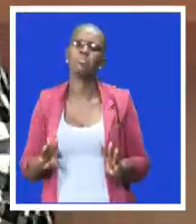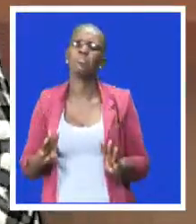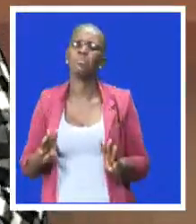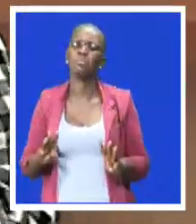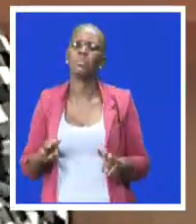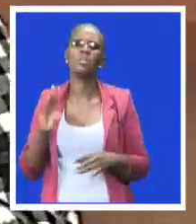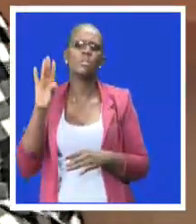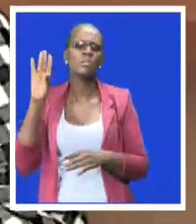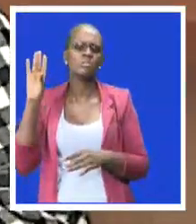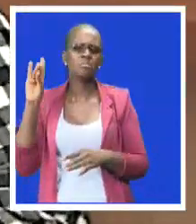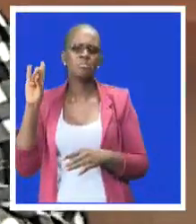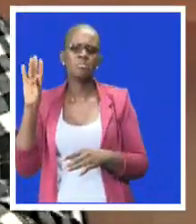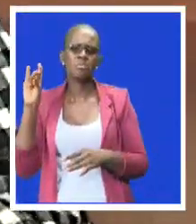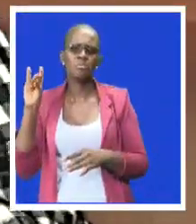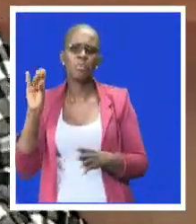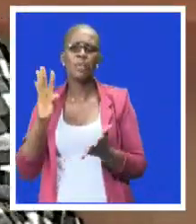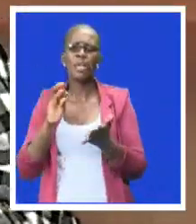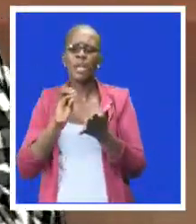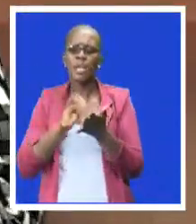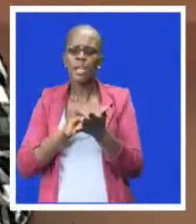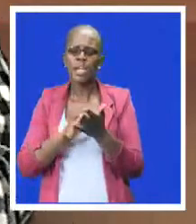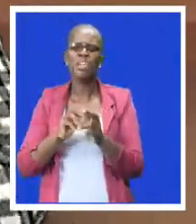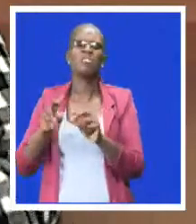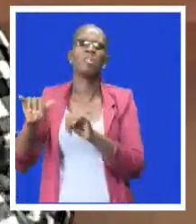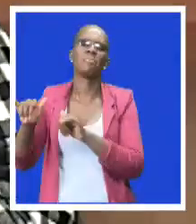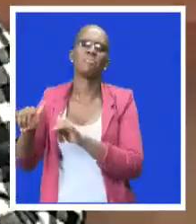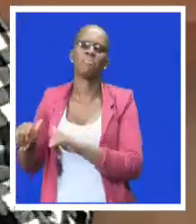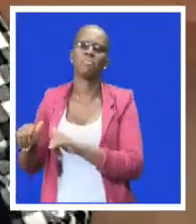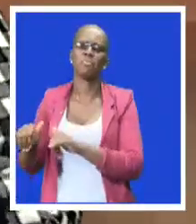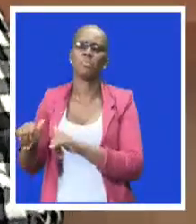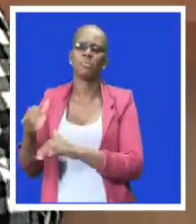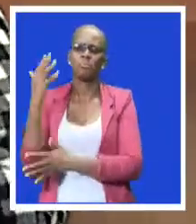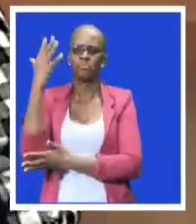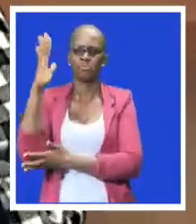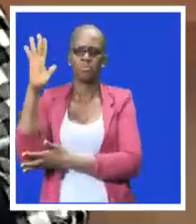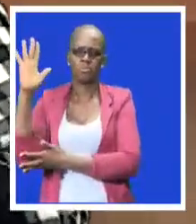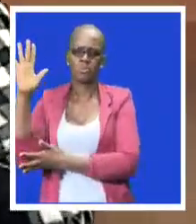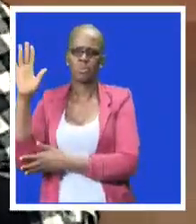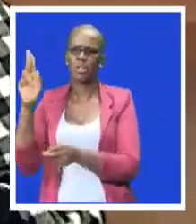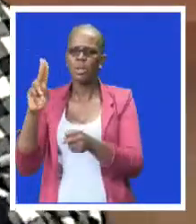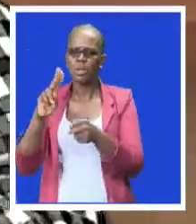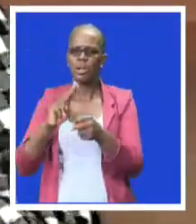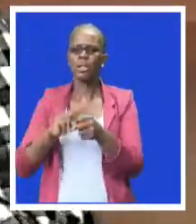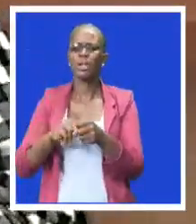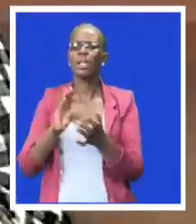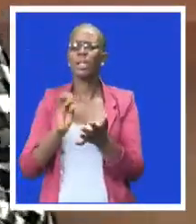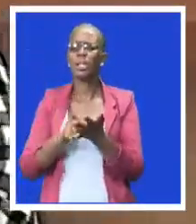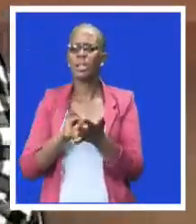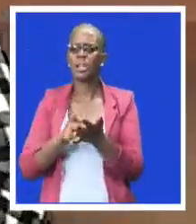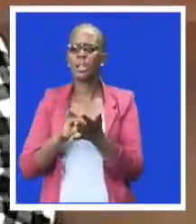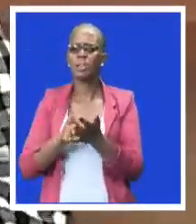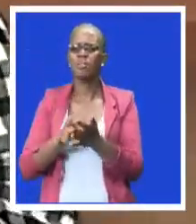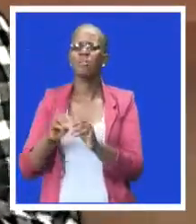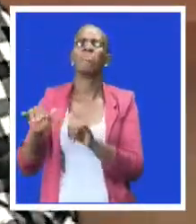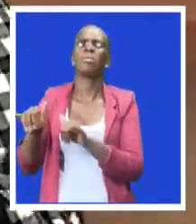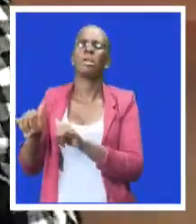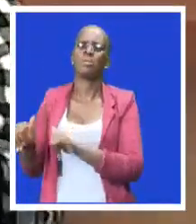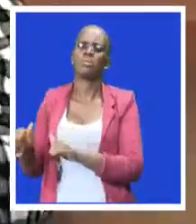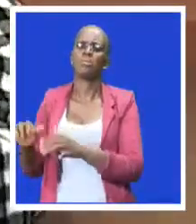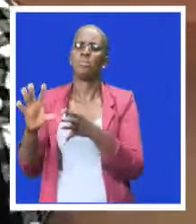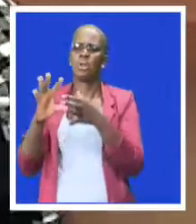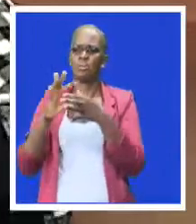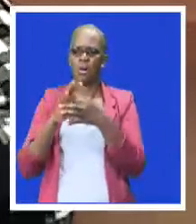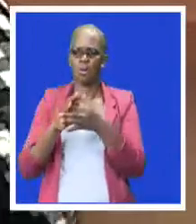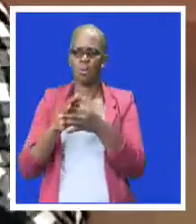places. There are animals that live in the forest, and there are animals that we live with at our homes, and there are animals